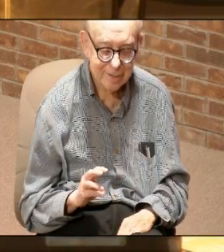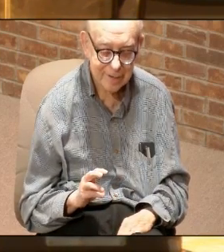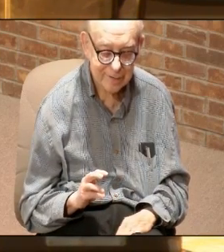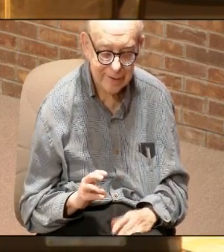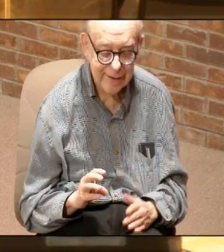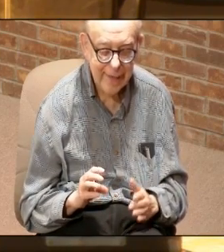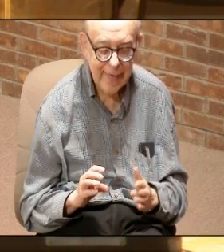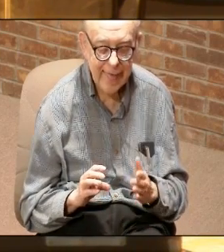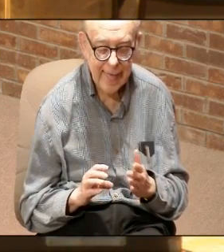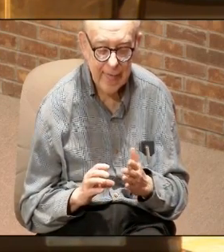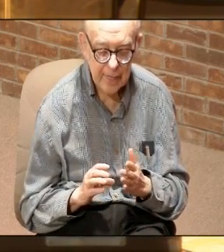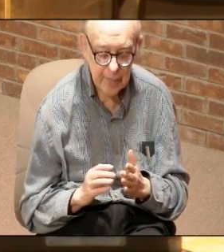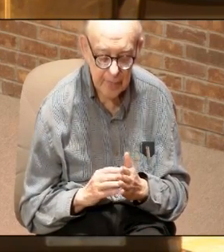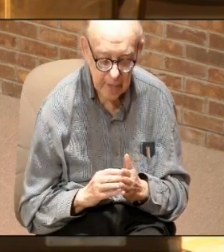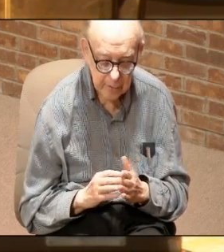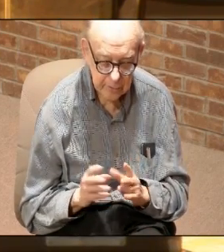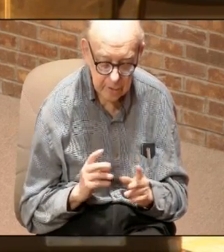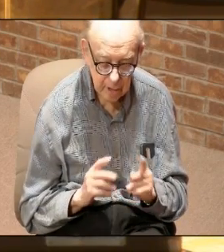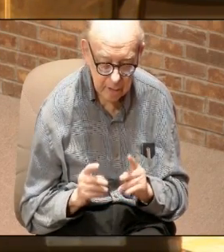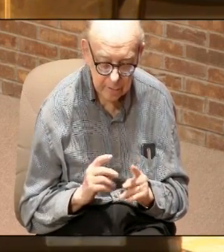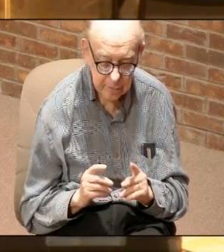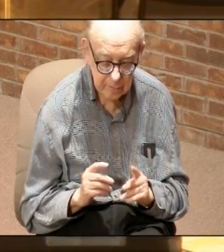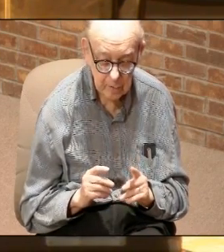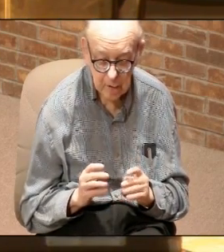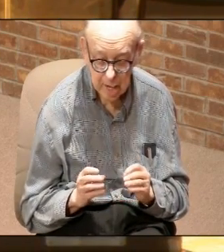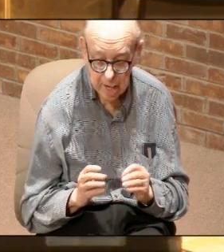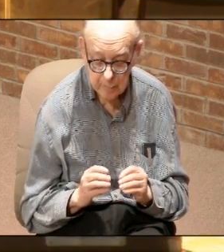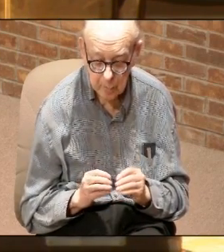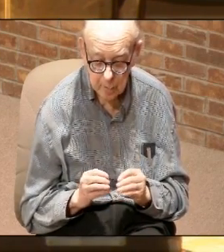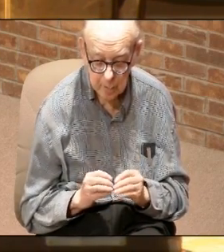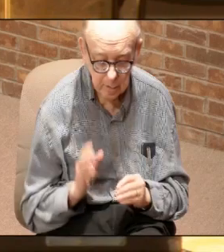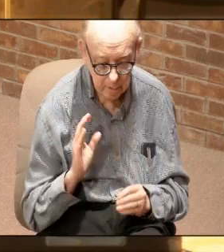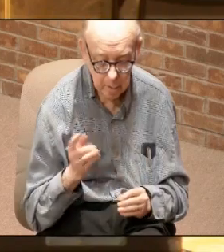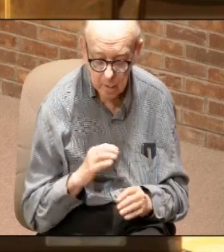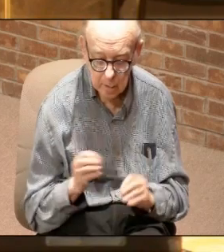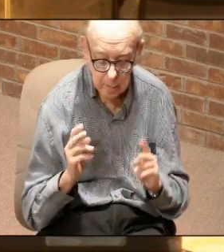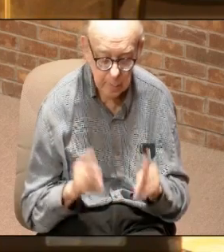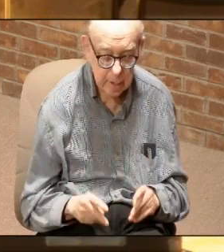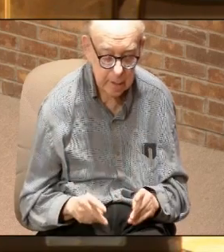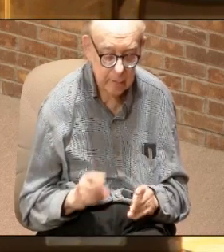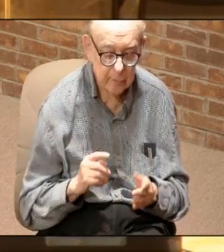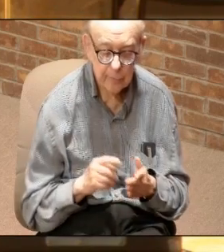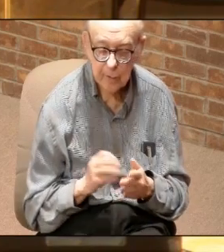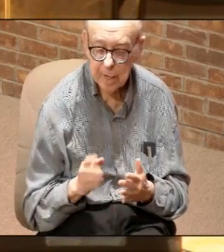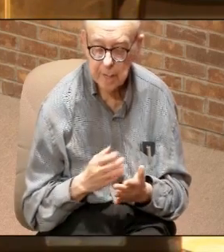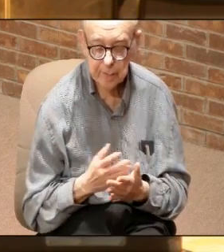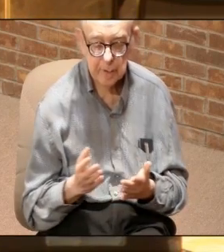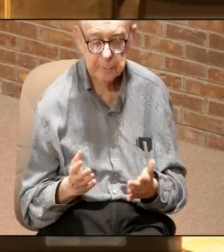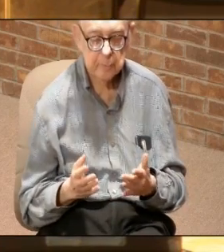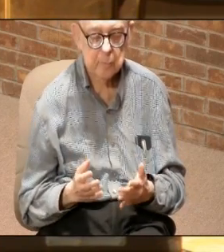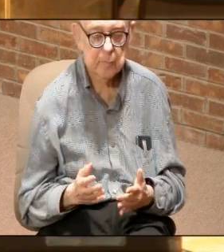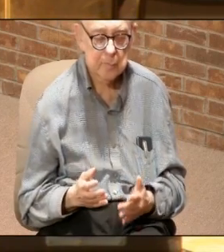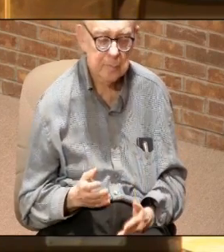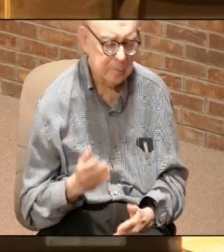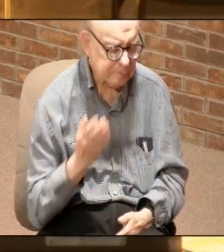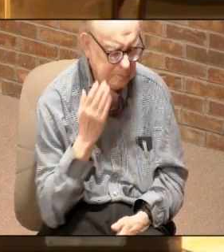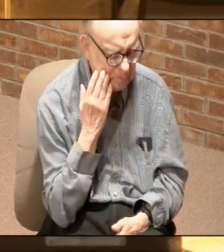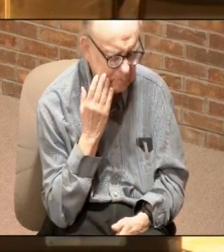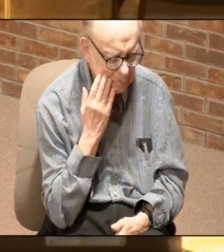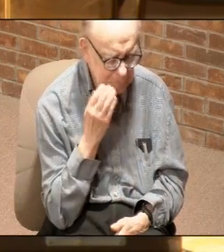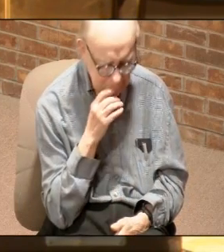I'm thinking, this is nuts. This is crazy. No wonder nobody can afford anything. You